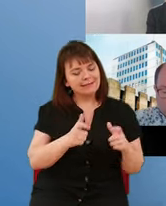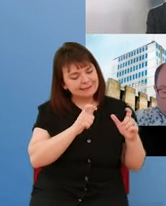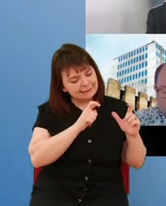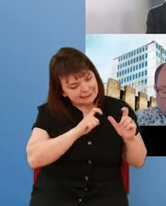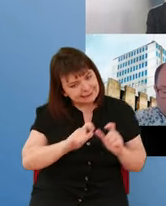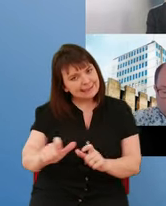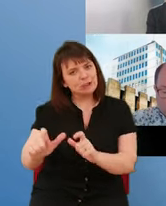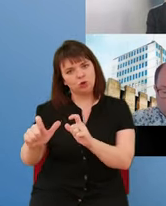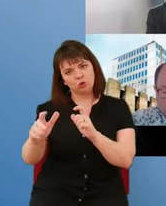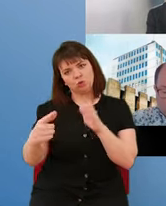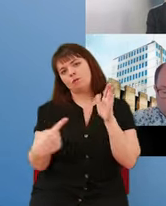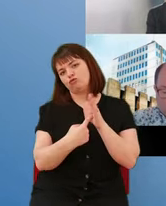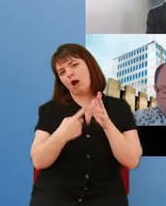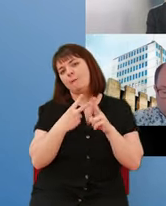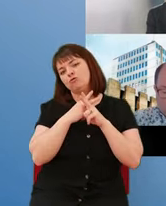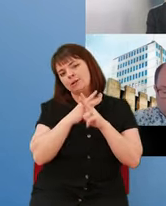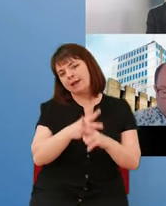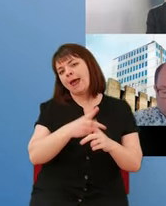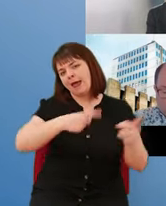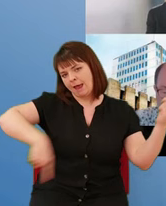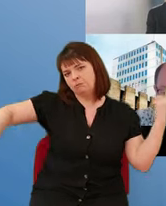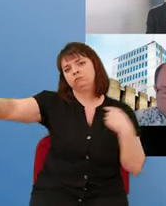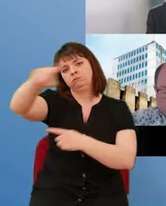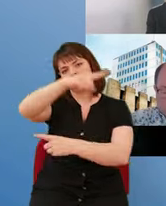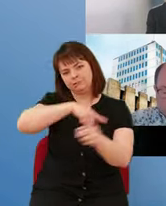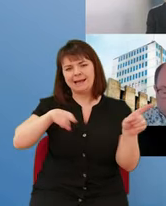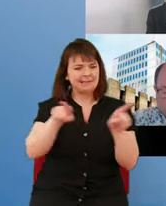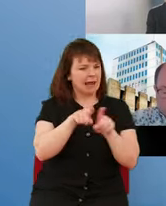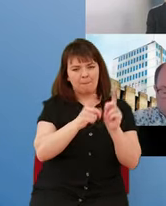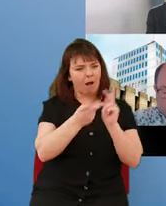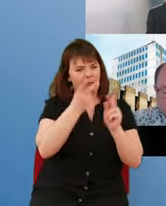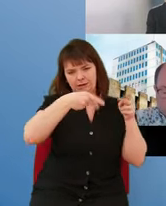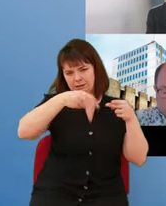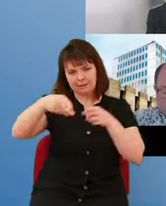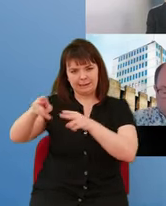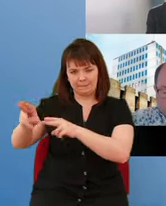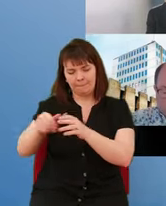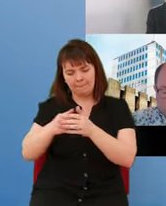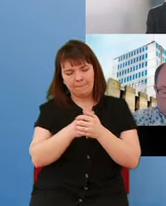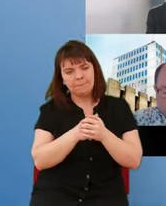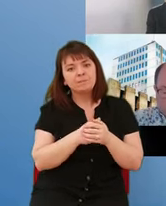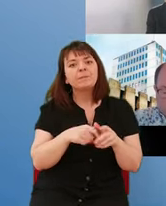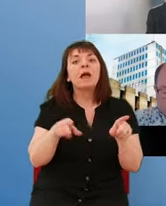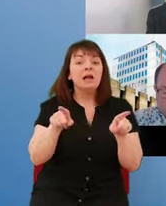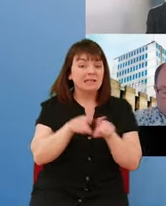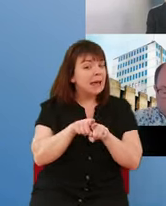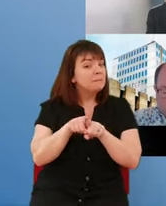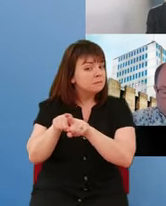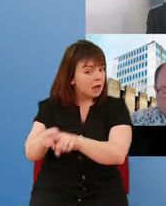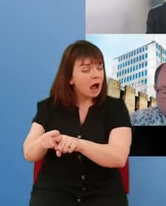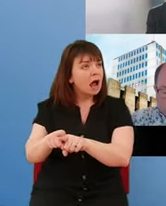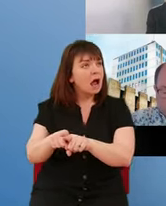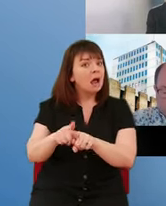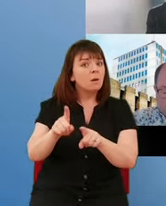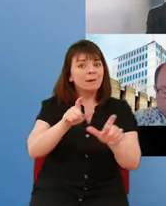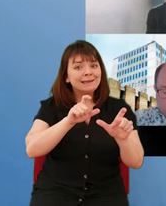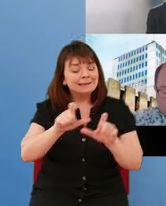we continue to hear about pressures caused by staffing, either people who are testing positive or who